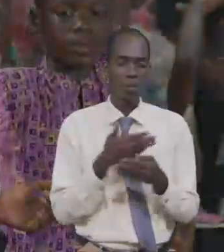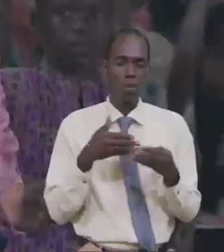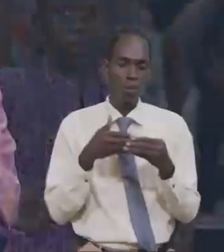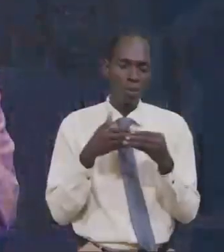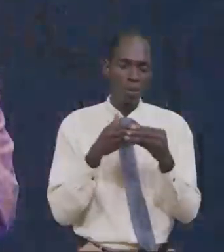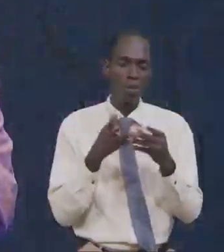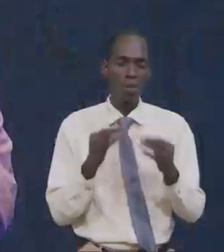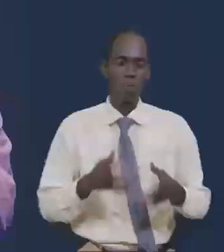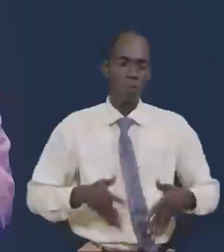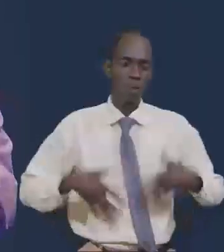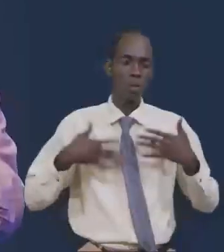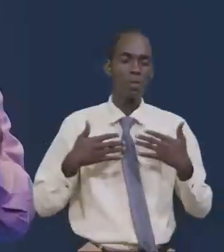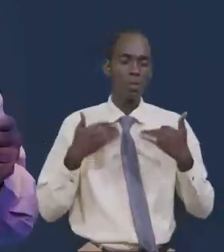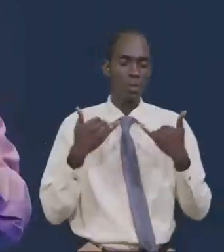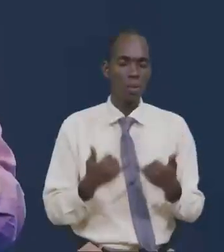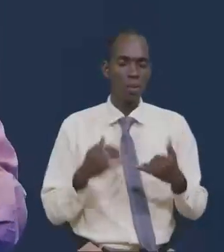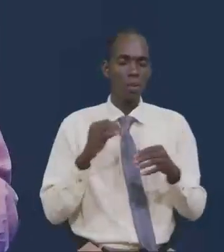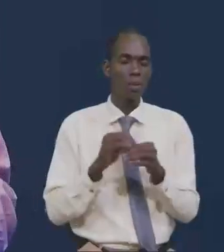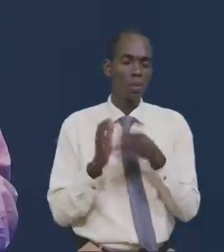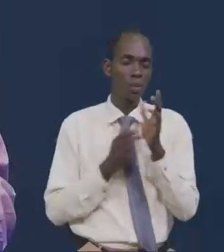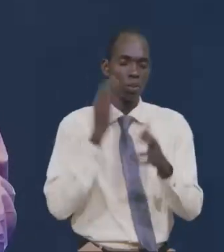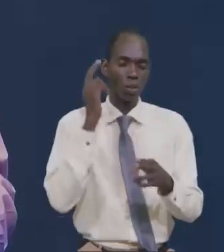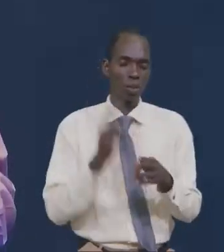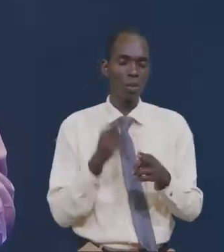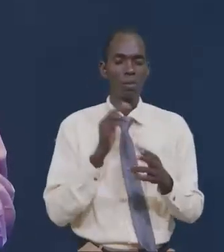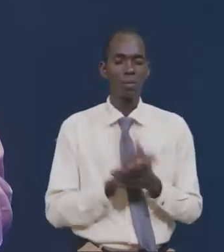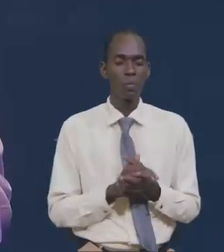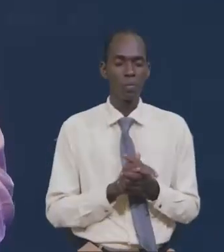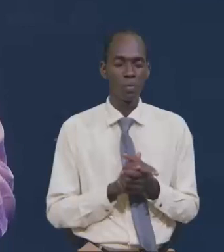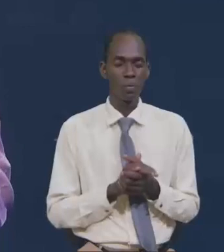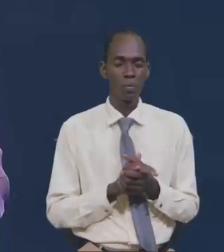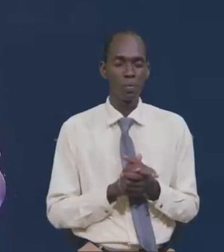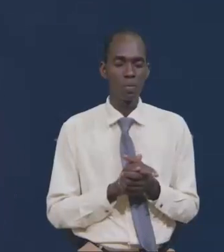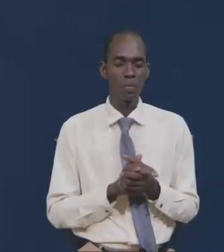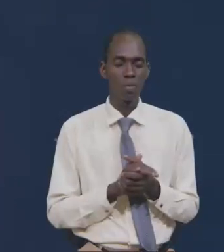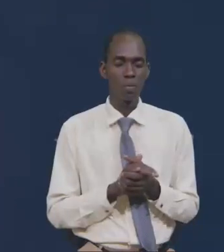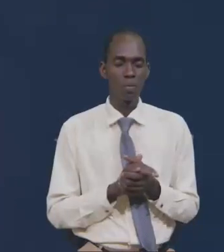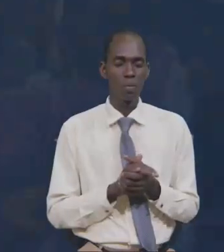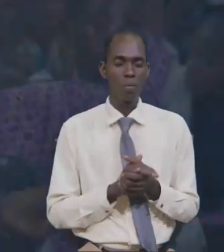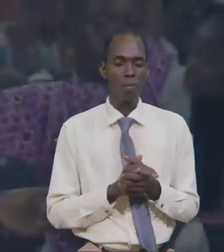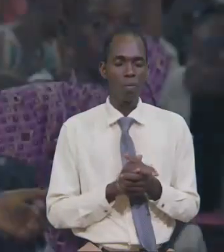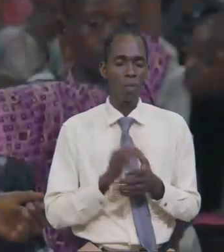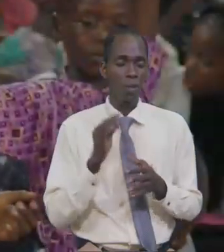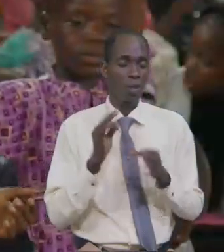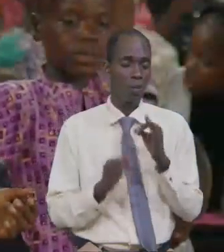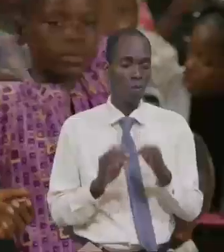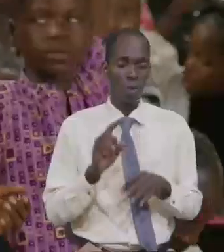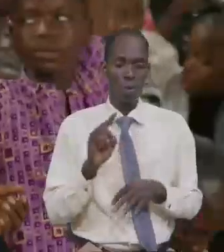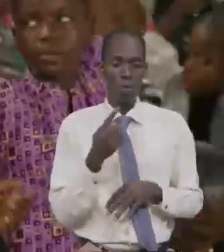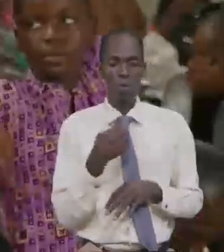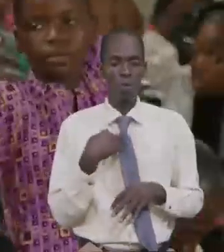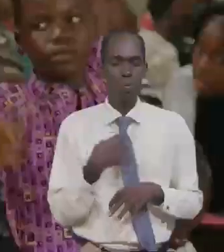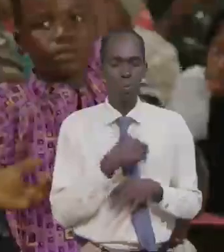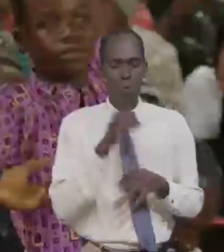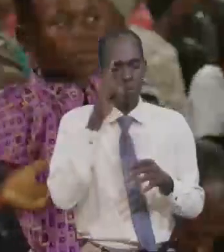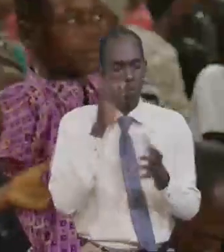only believe, all things are possible to everyone who believes. Lord, we